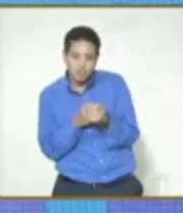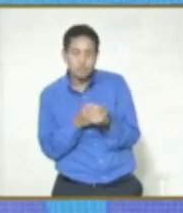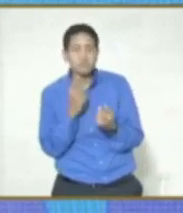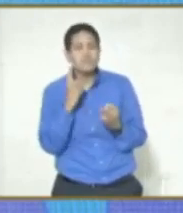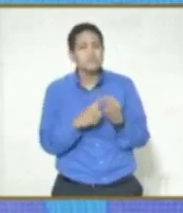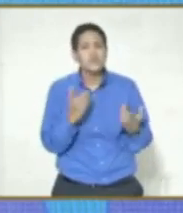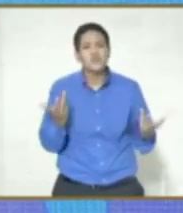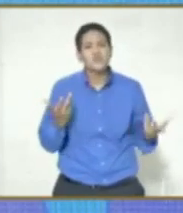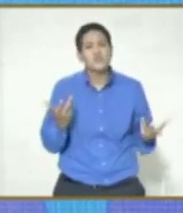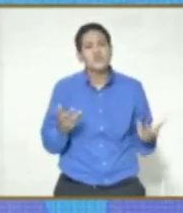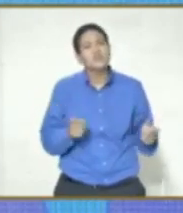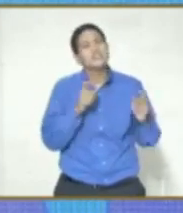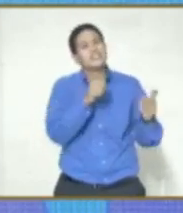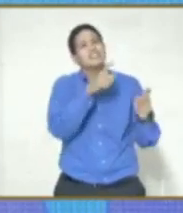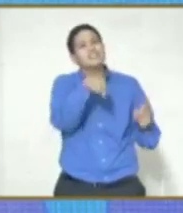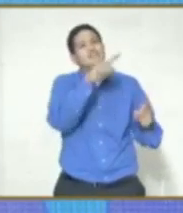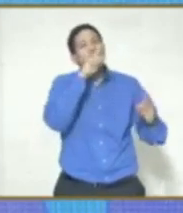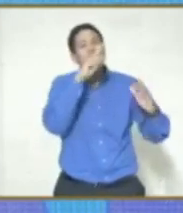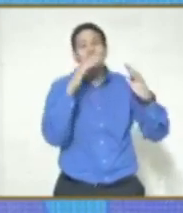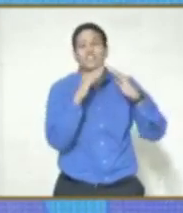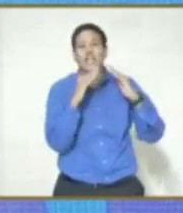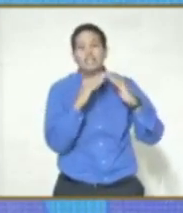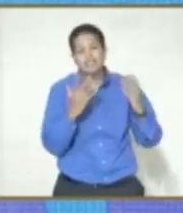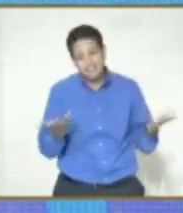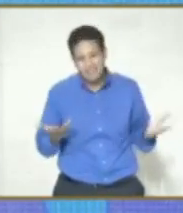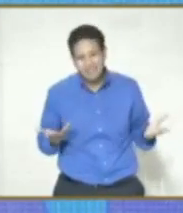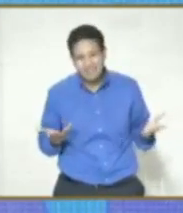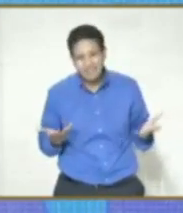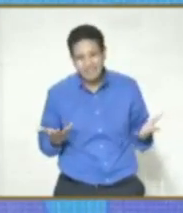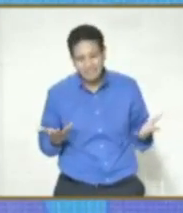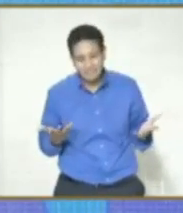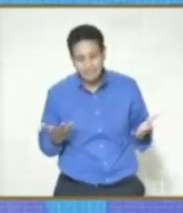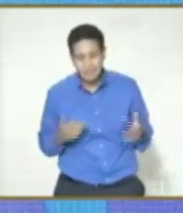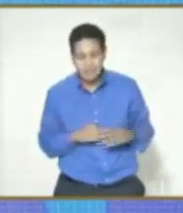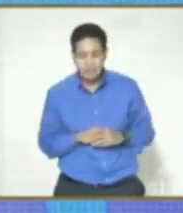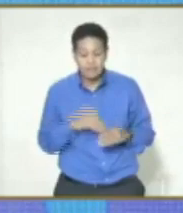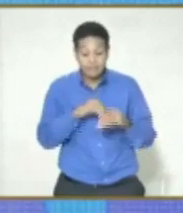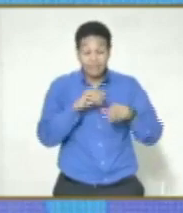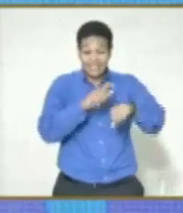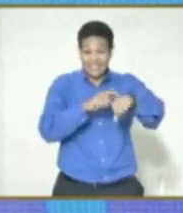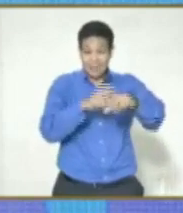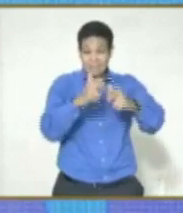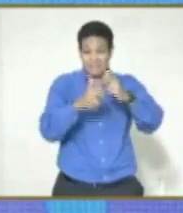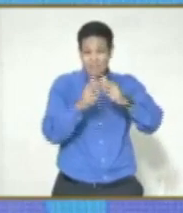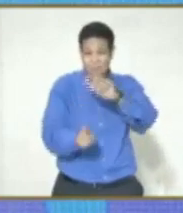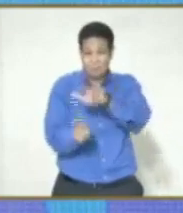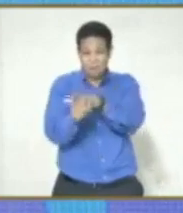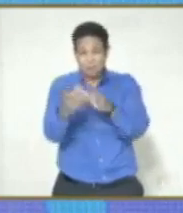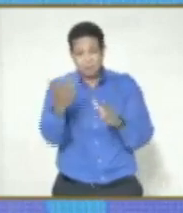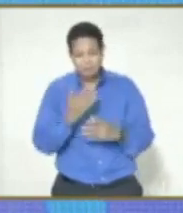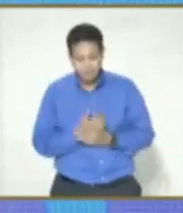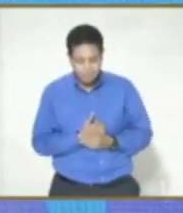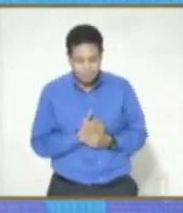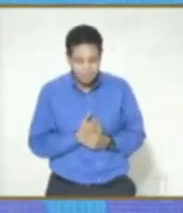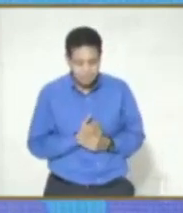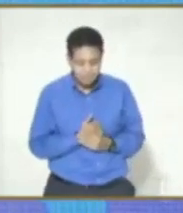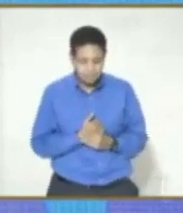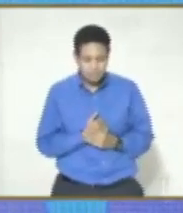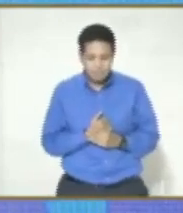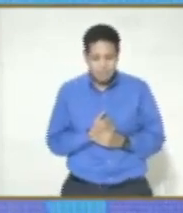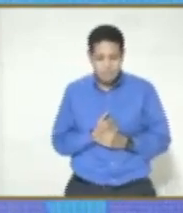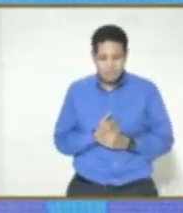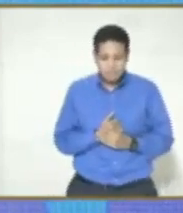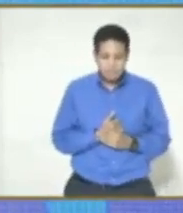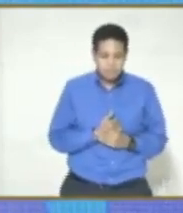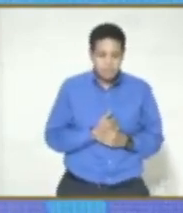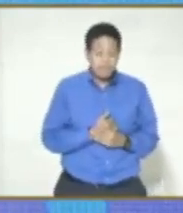to give them a shelter in times of difficulties. The facility that we are now